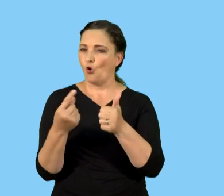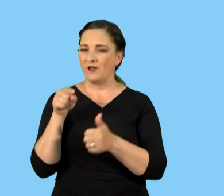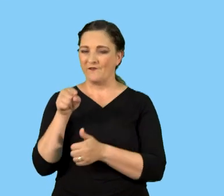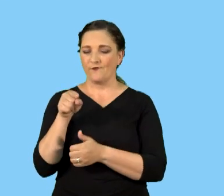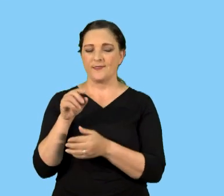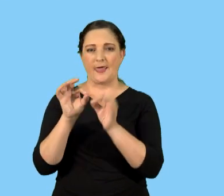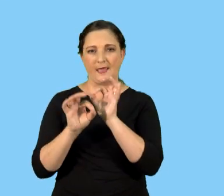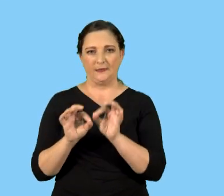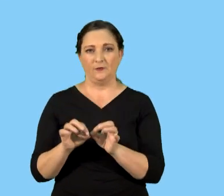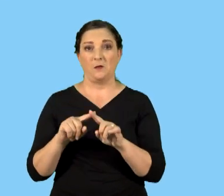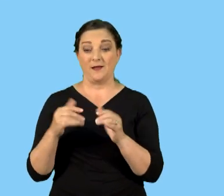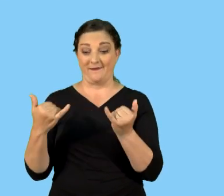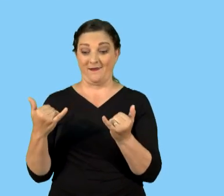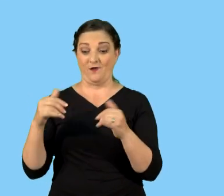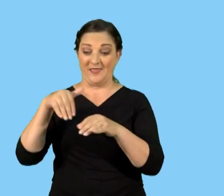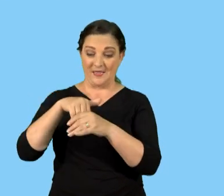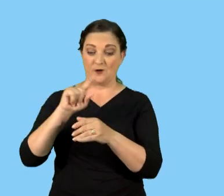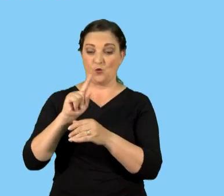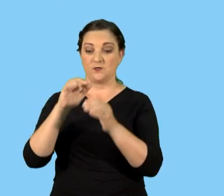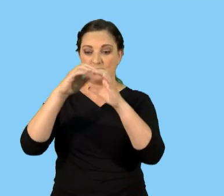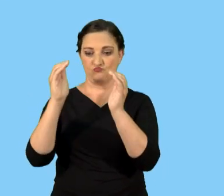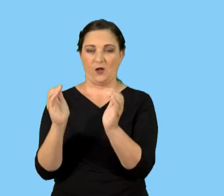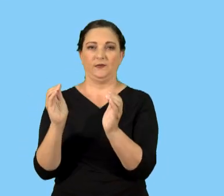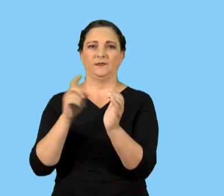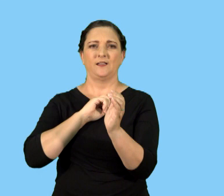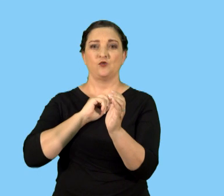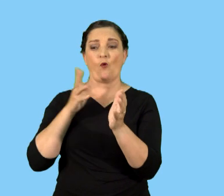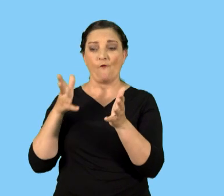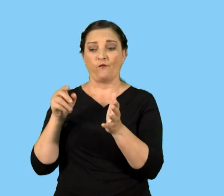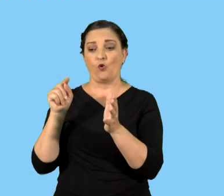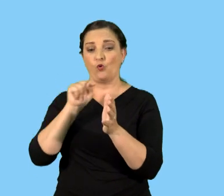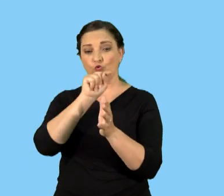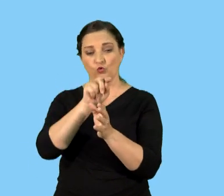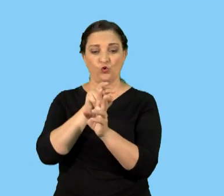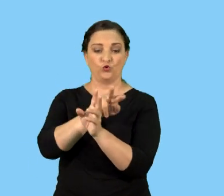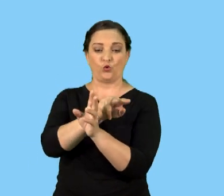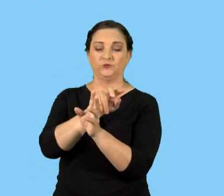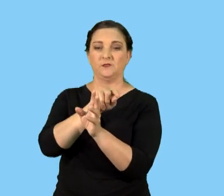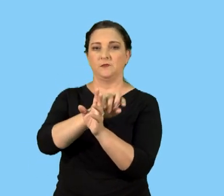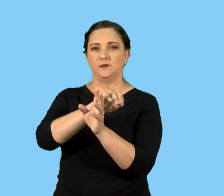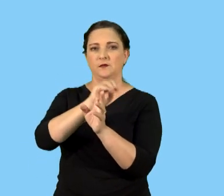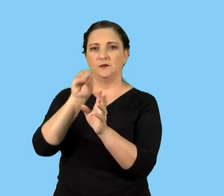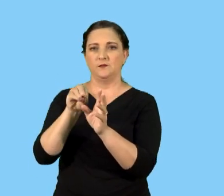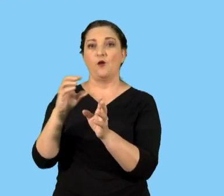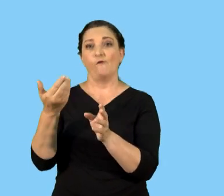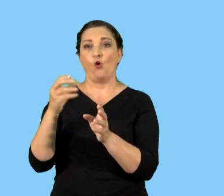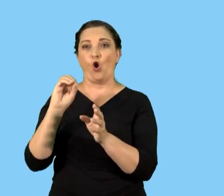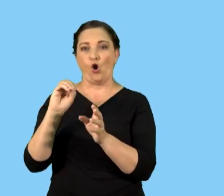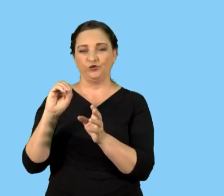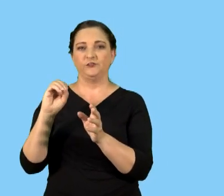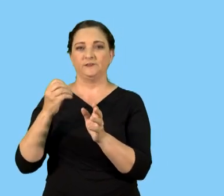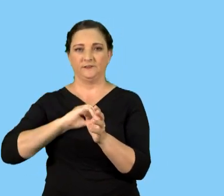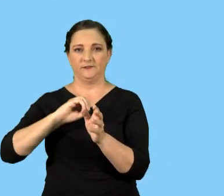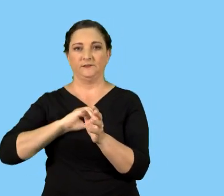that specific atom. In this case, because they're in a bracket, it's for those 2 particular substances or those 2 atoms of